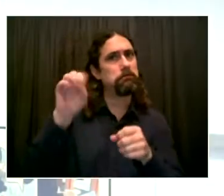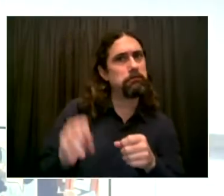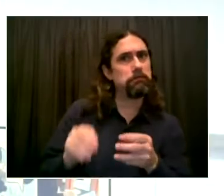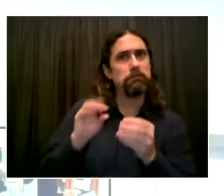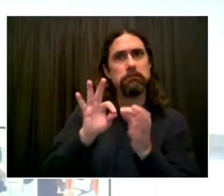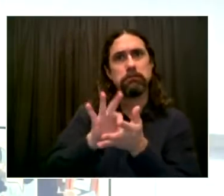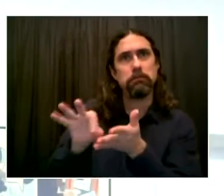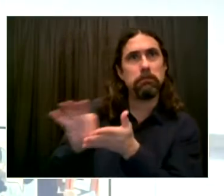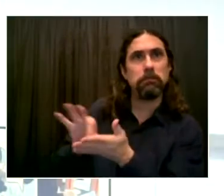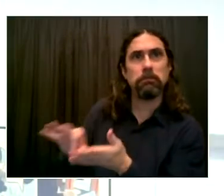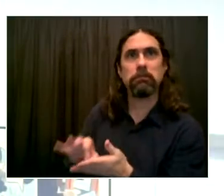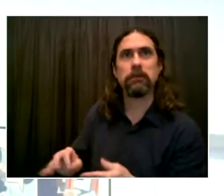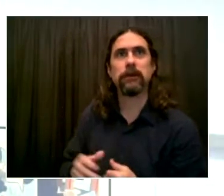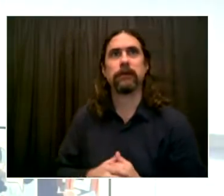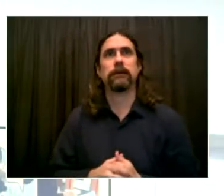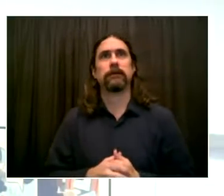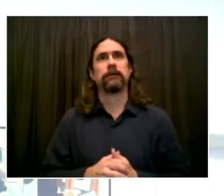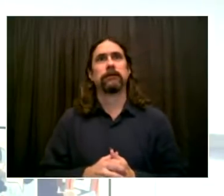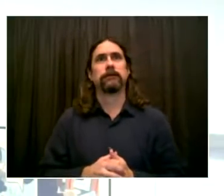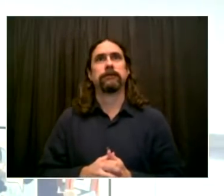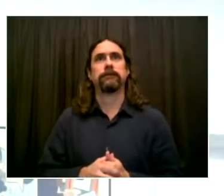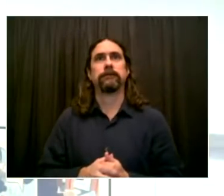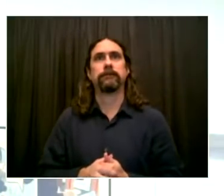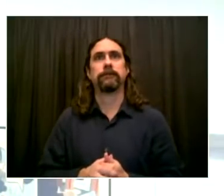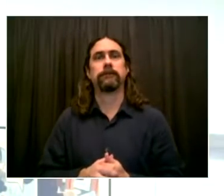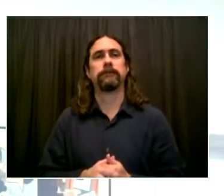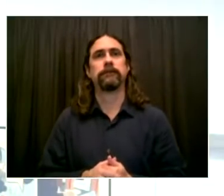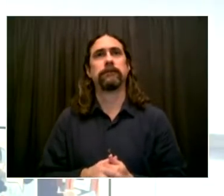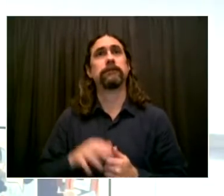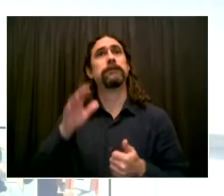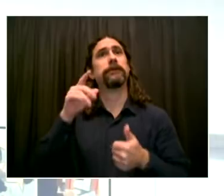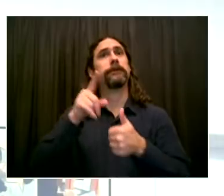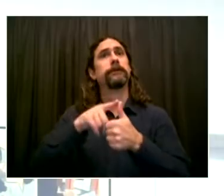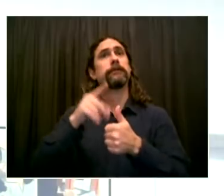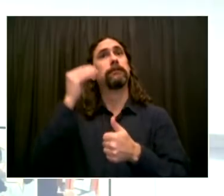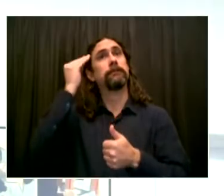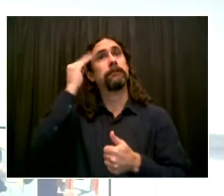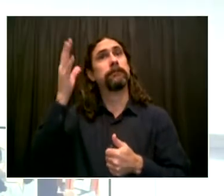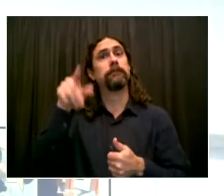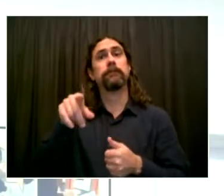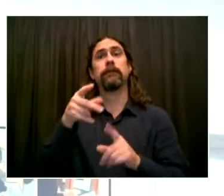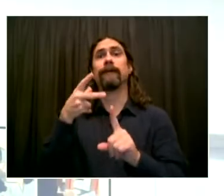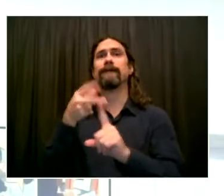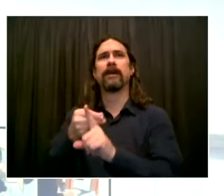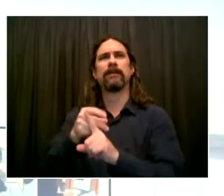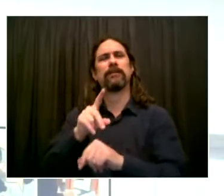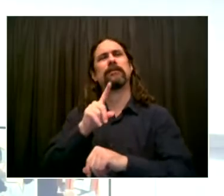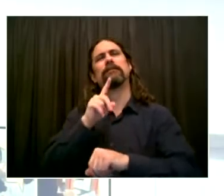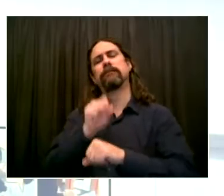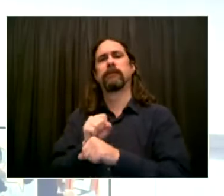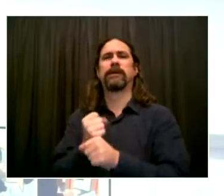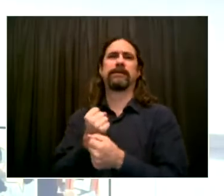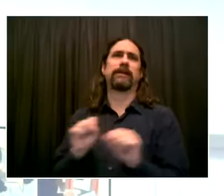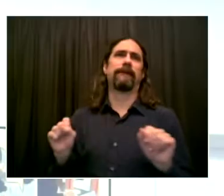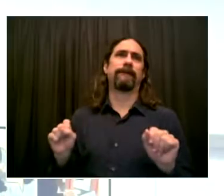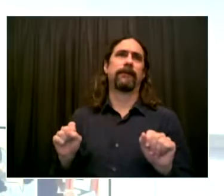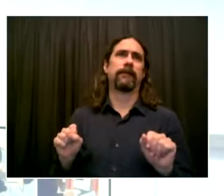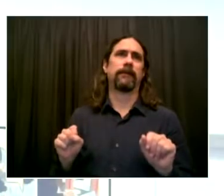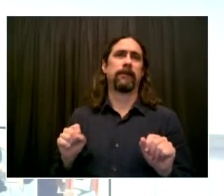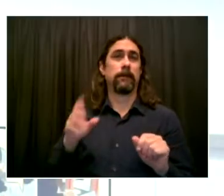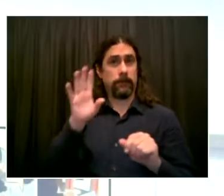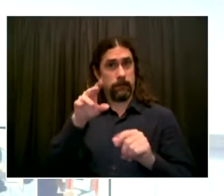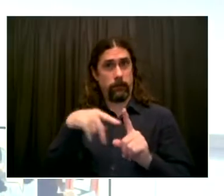together in small gatherings when everyone is vaccinated. Testing before and after gatherings or